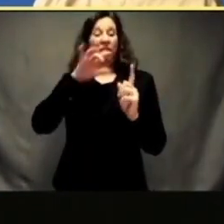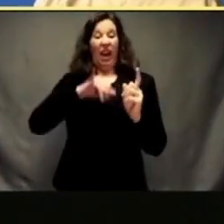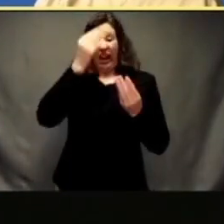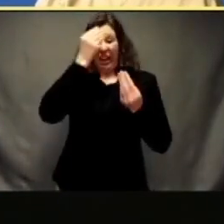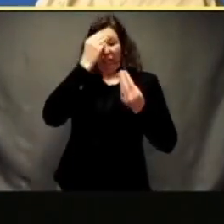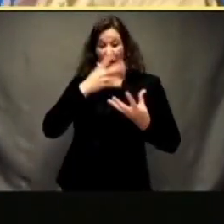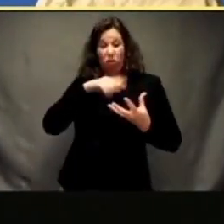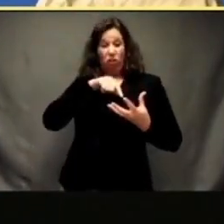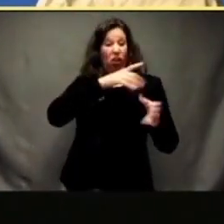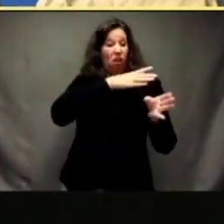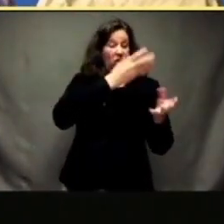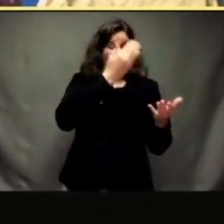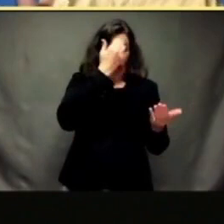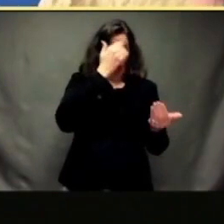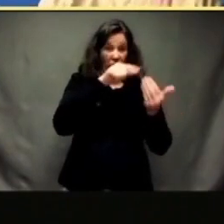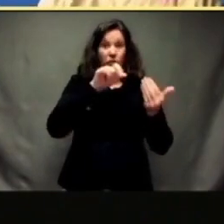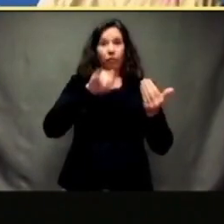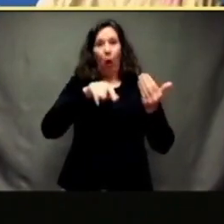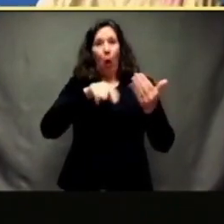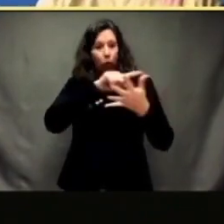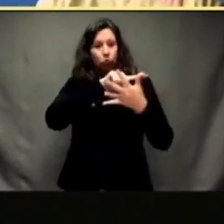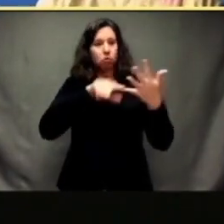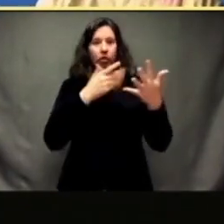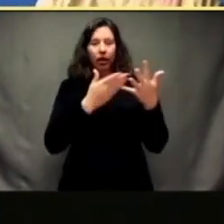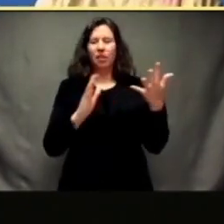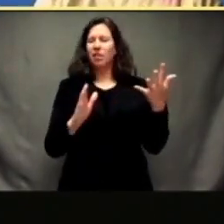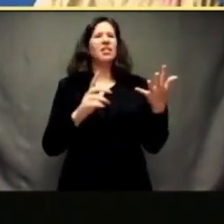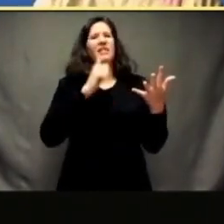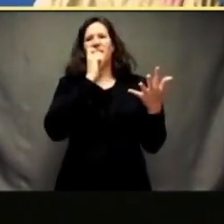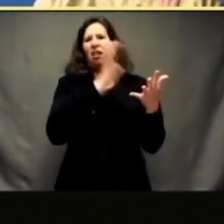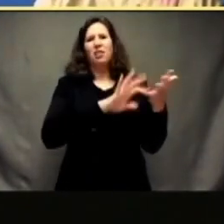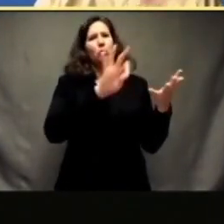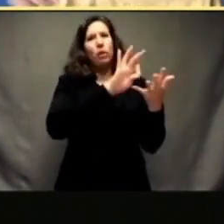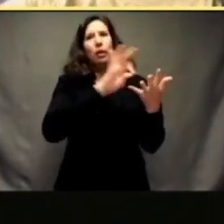is not as important. You can go to the next slide.